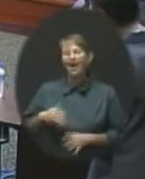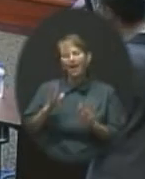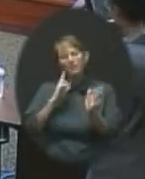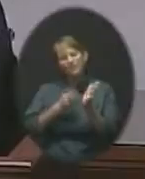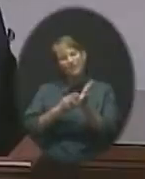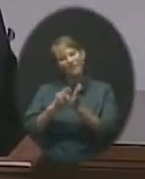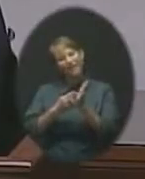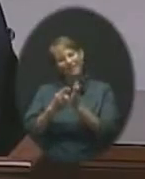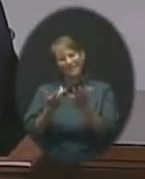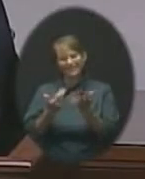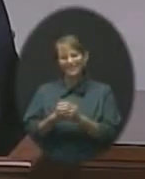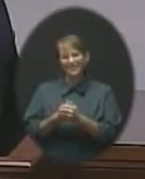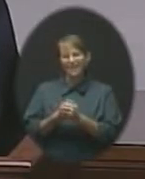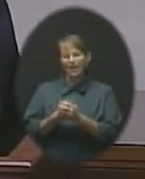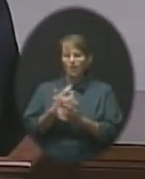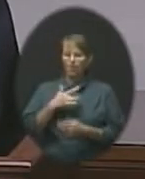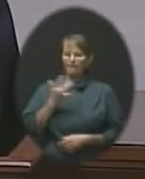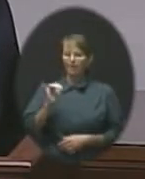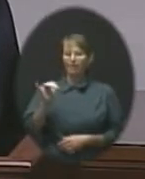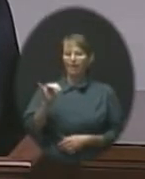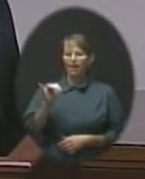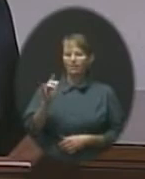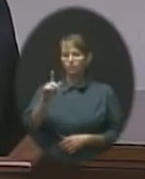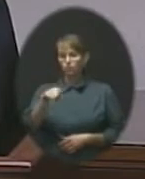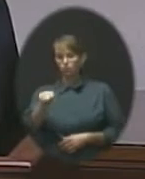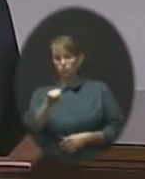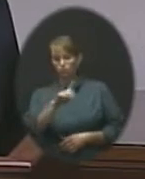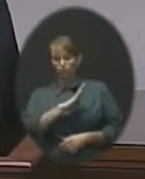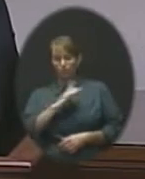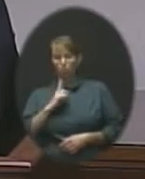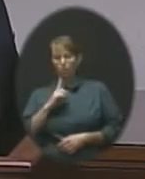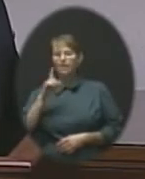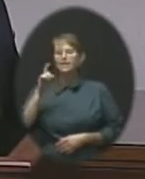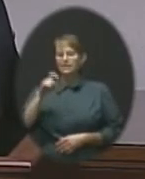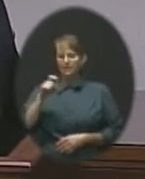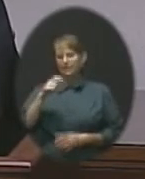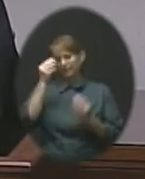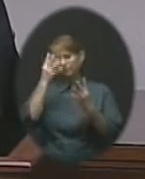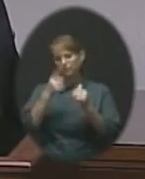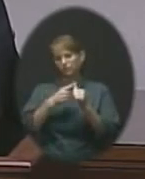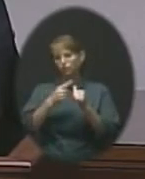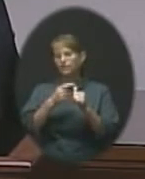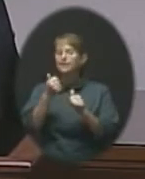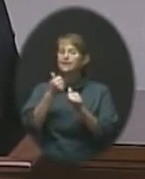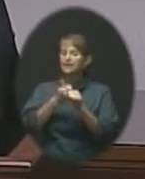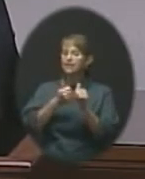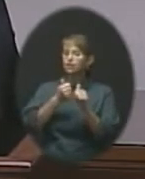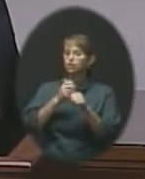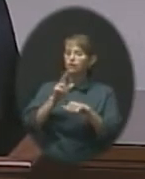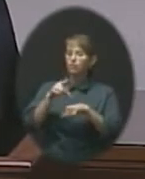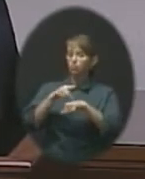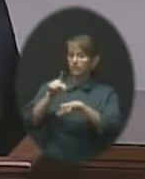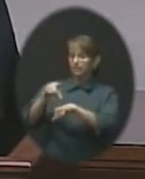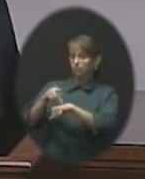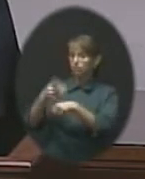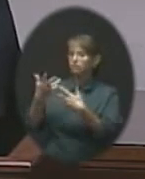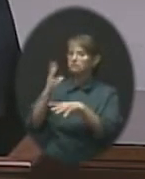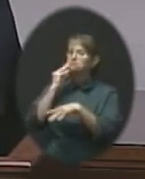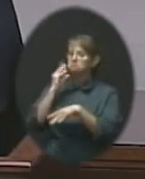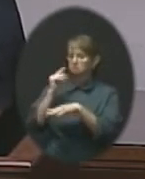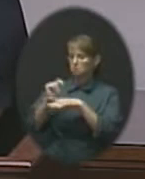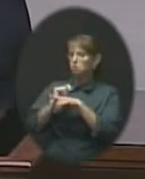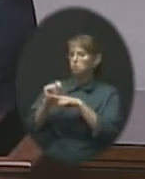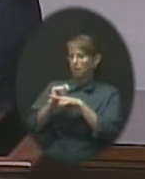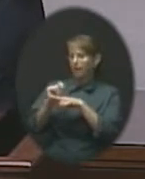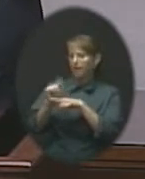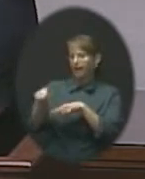honest. We felt like you needed the information. Each of our principals have had training on it, and they have some,